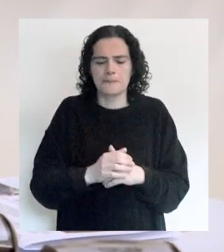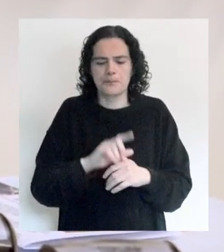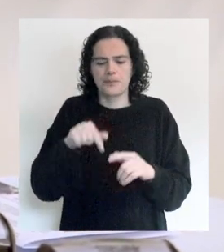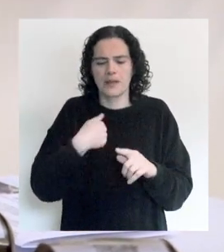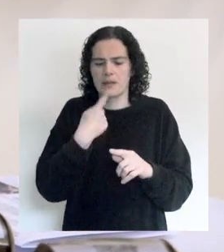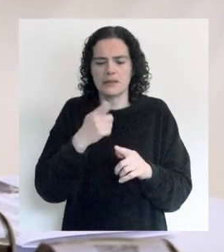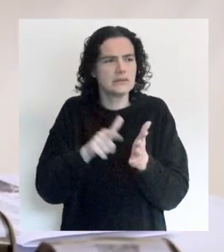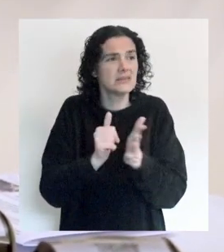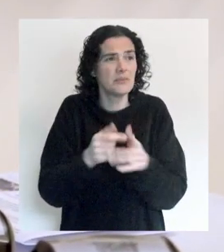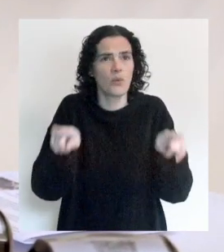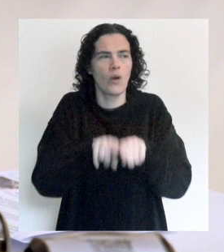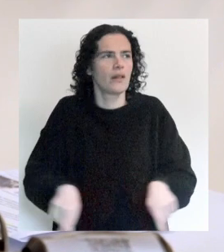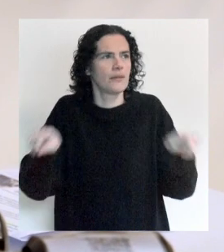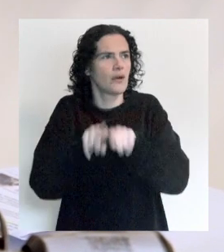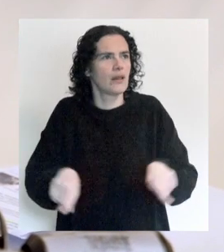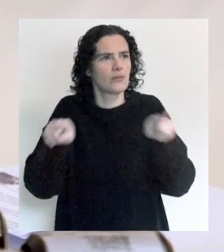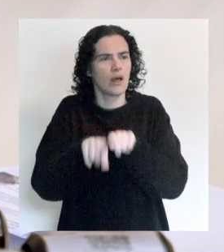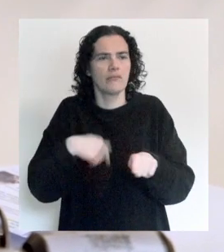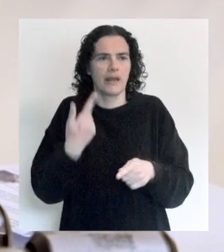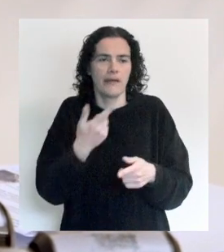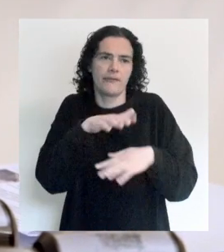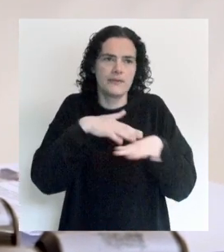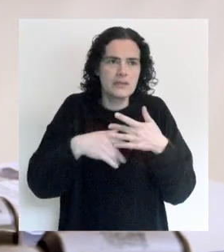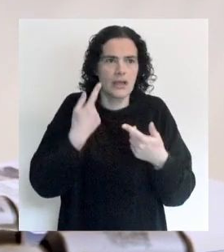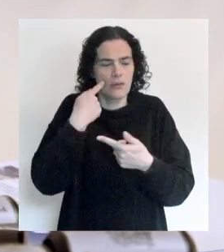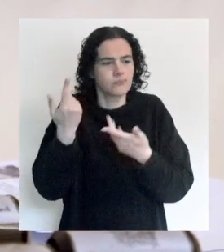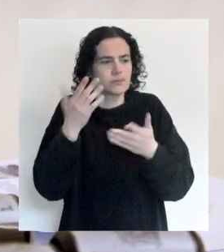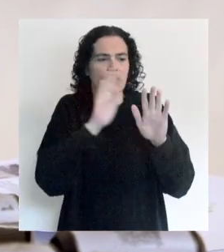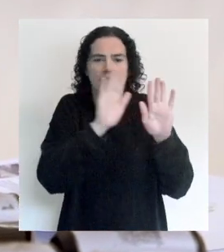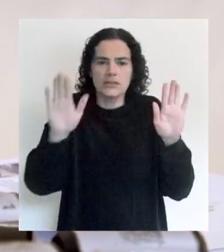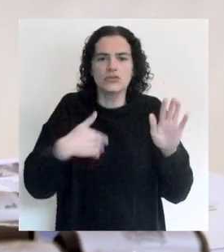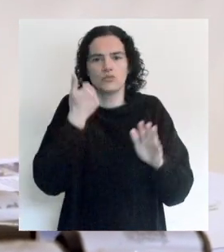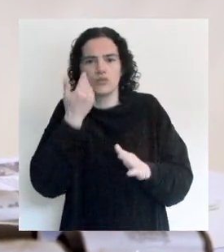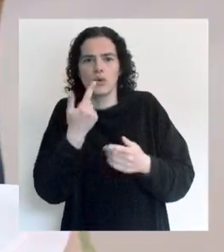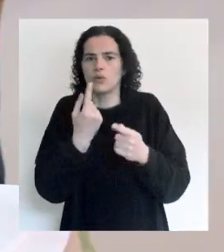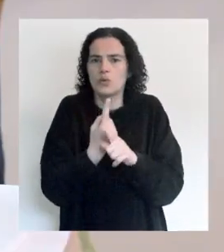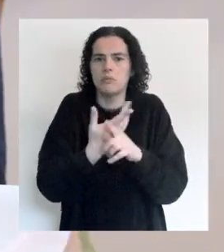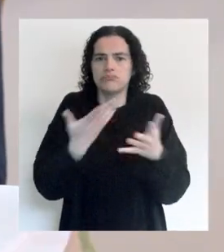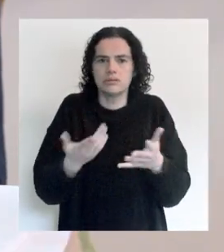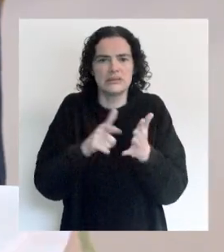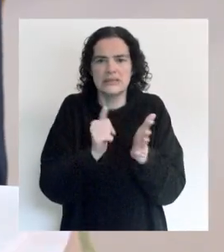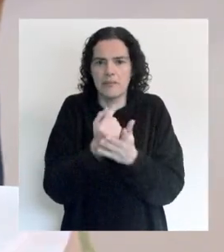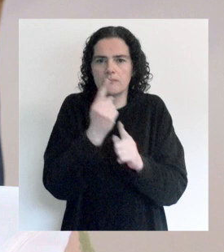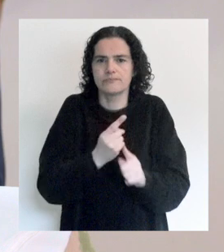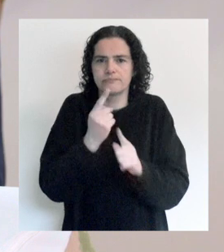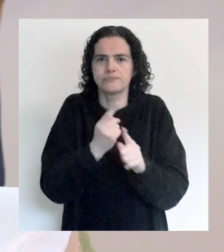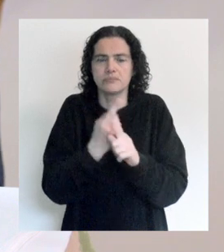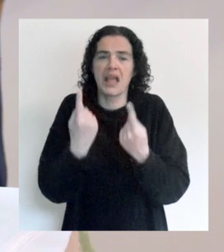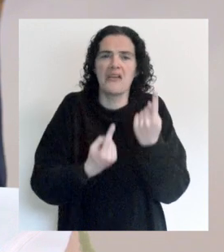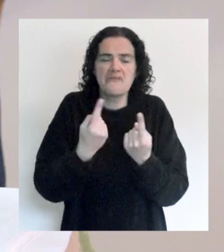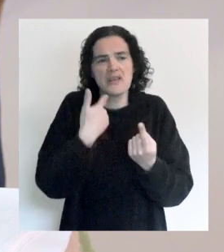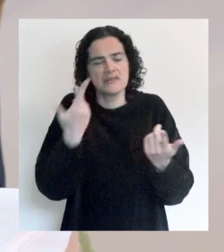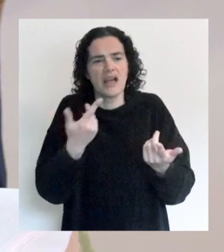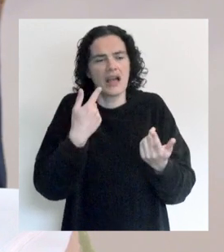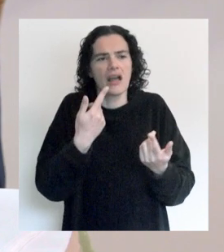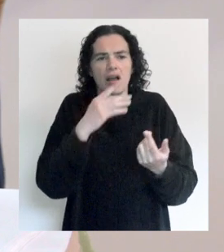50s. And he said, I'm always invited to do the same thing. I'm invited to do gallery shows. I'm invited to do museum shows, biennials, sometimes a